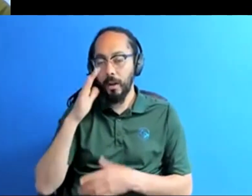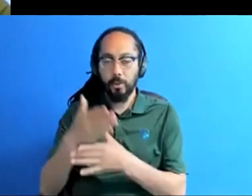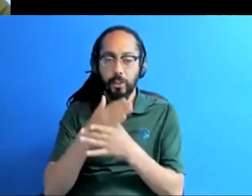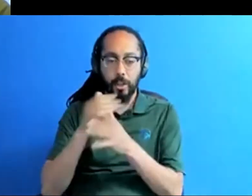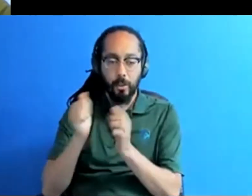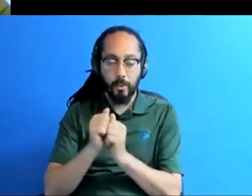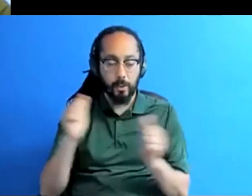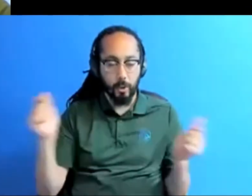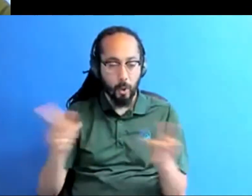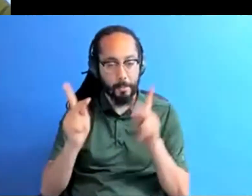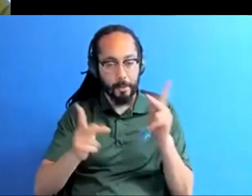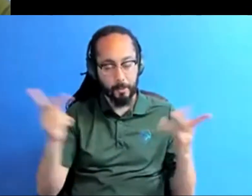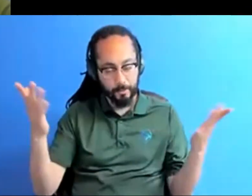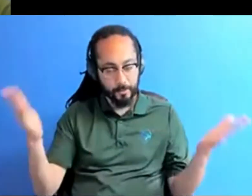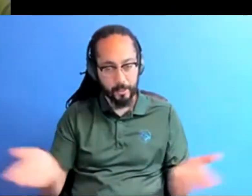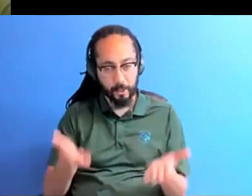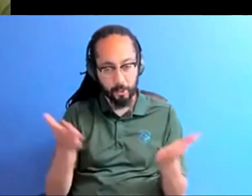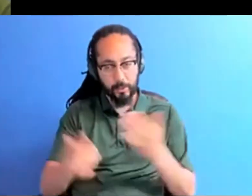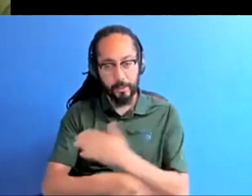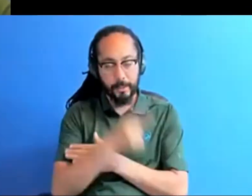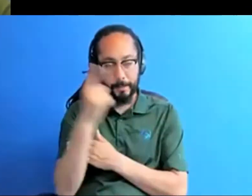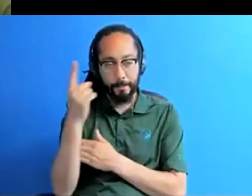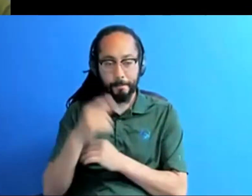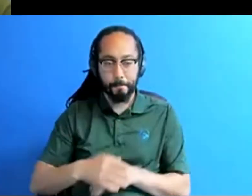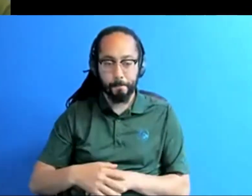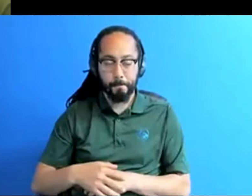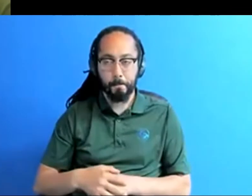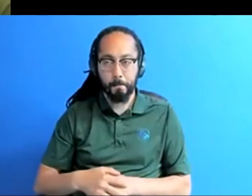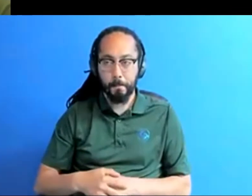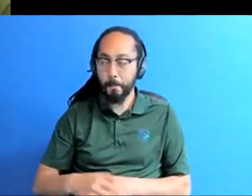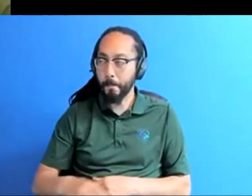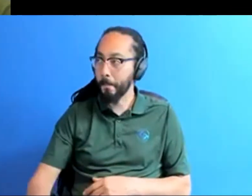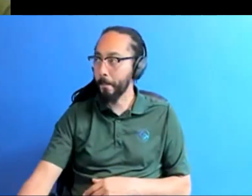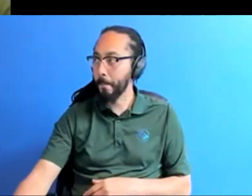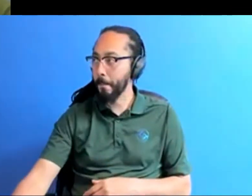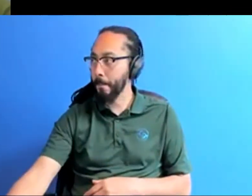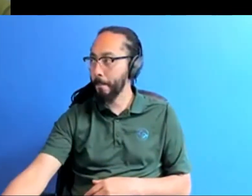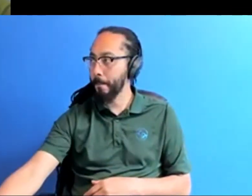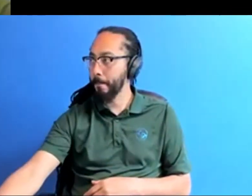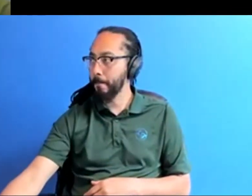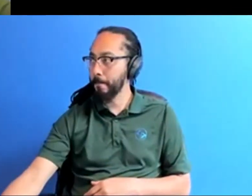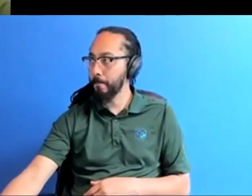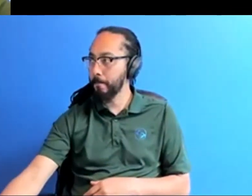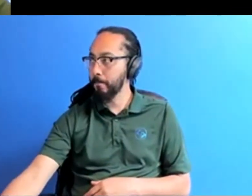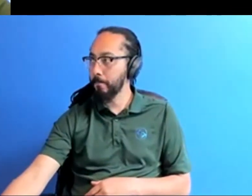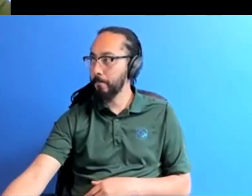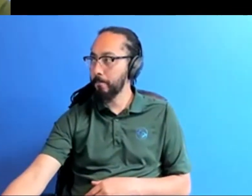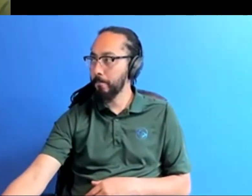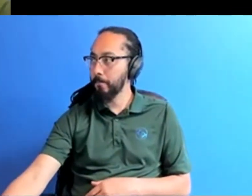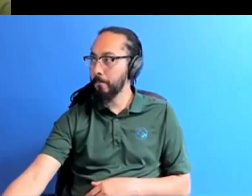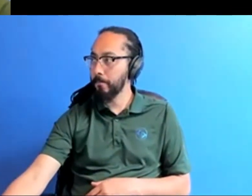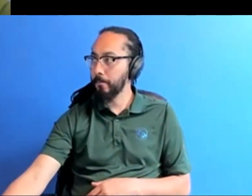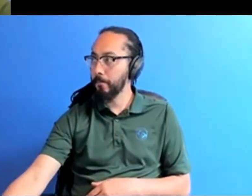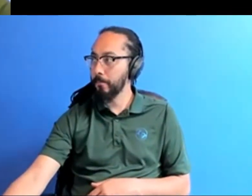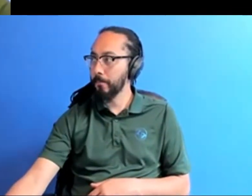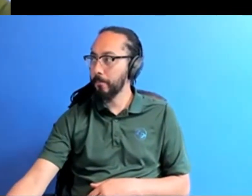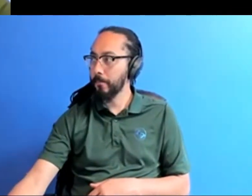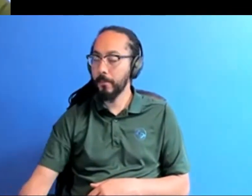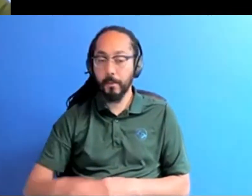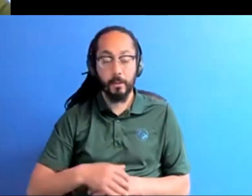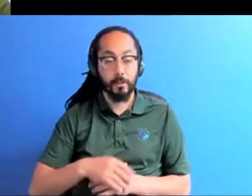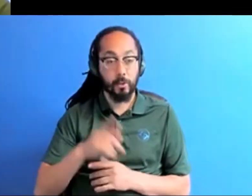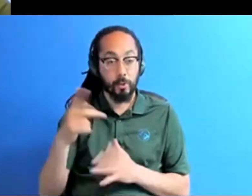today. So first question to the panelists is, you've read the report. Anything surprise you?